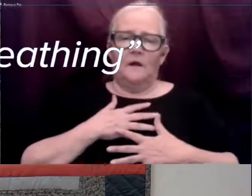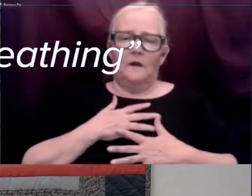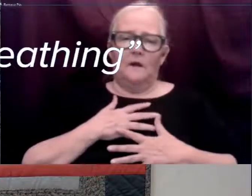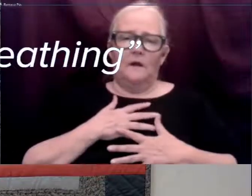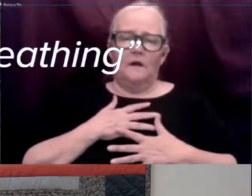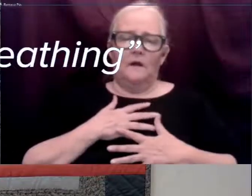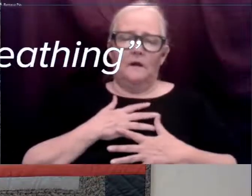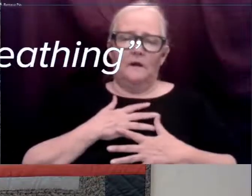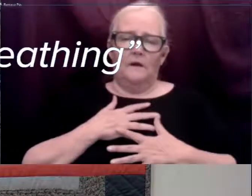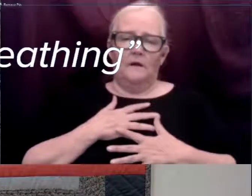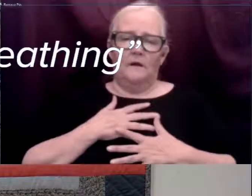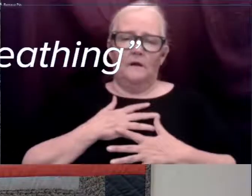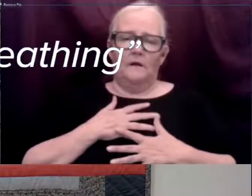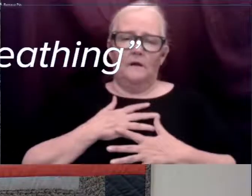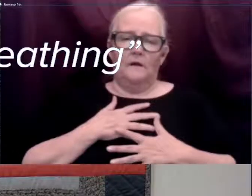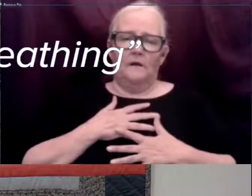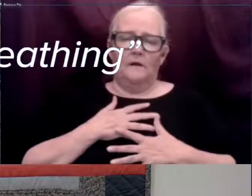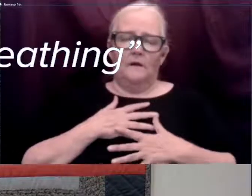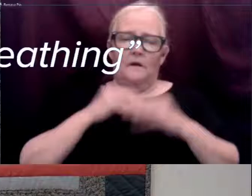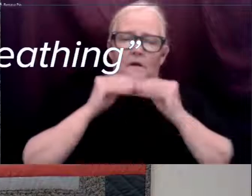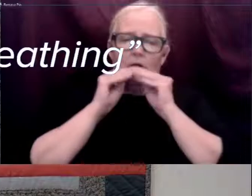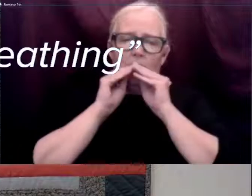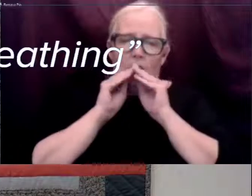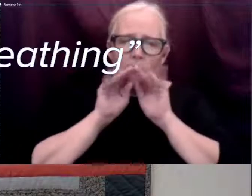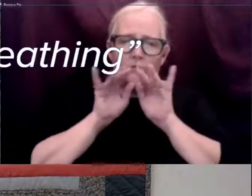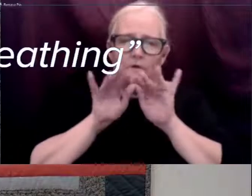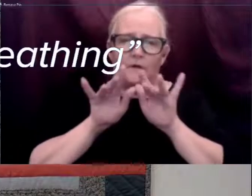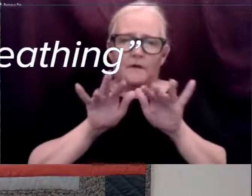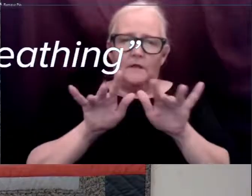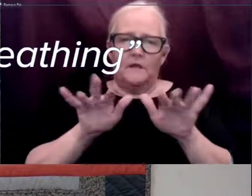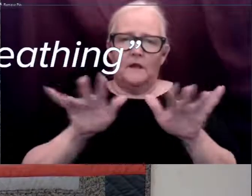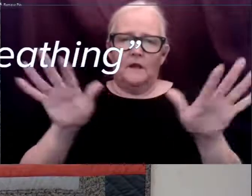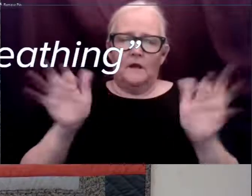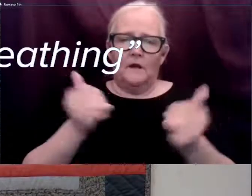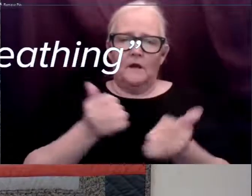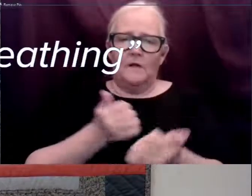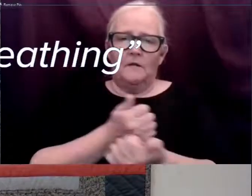out, I'll breathe out